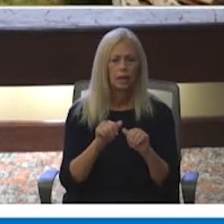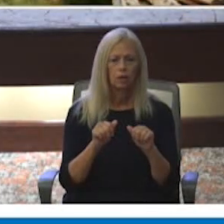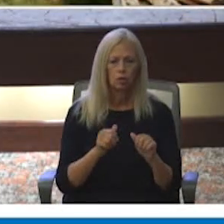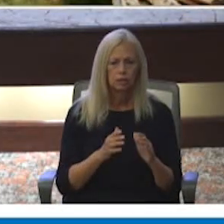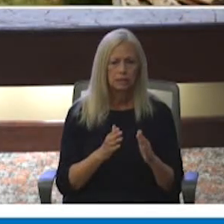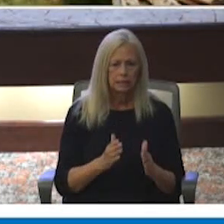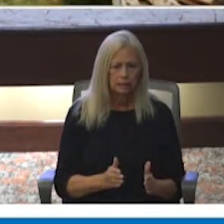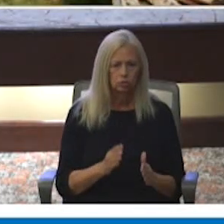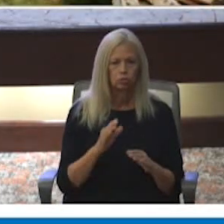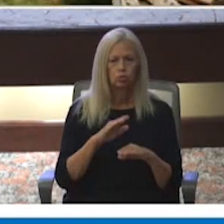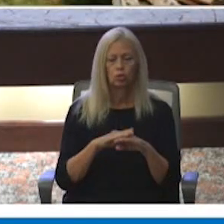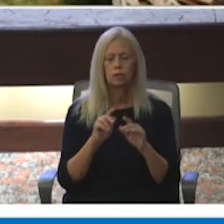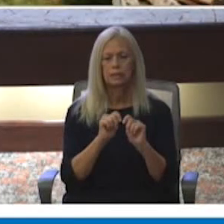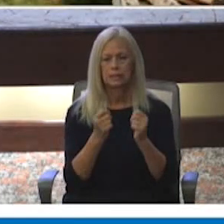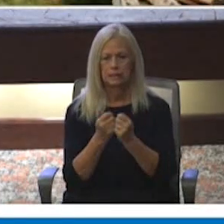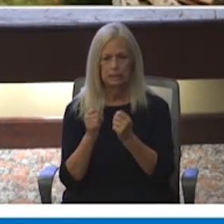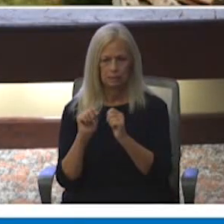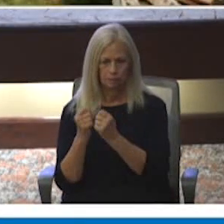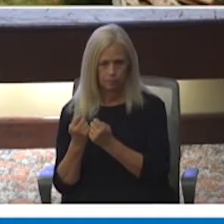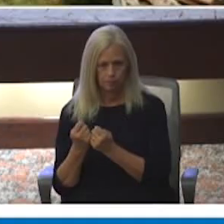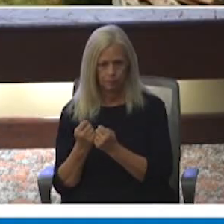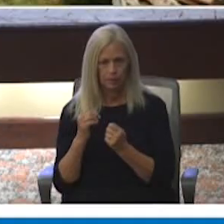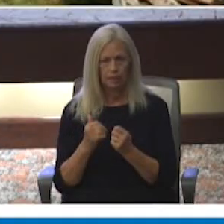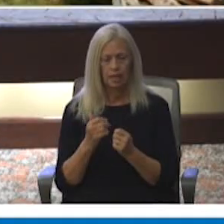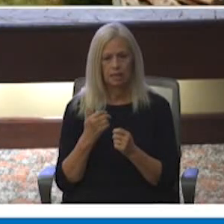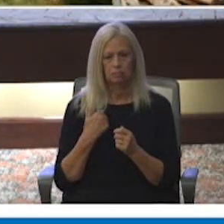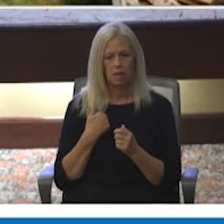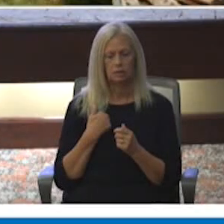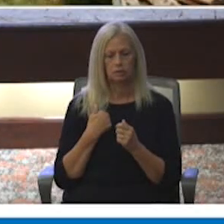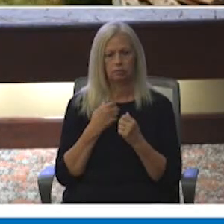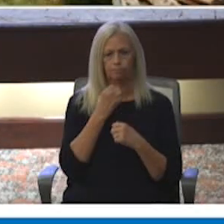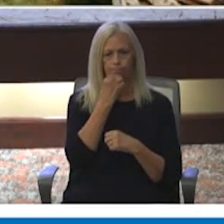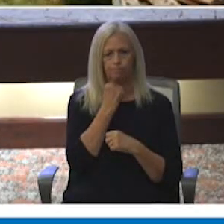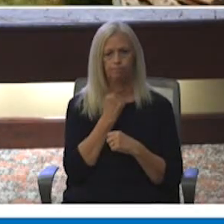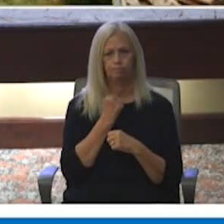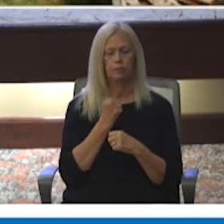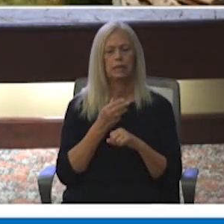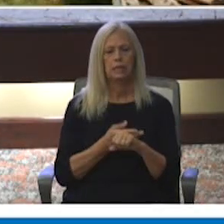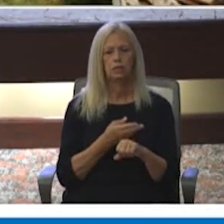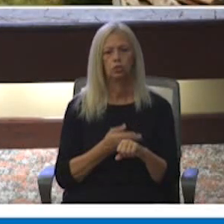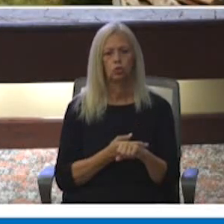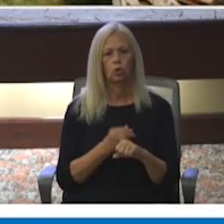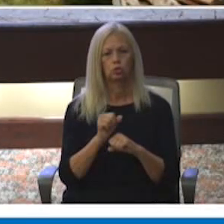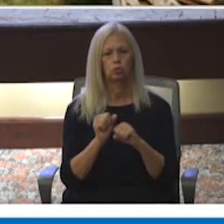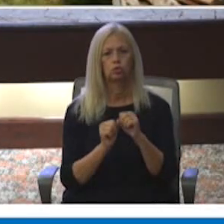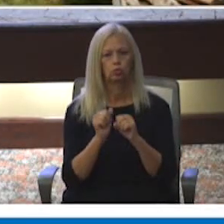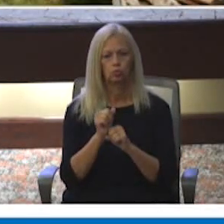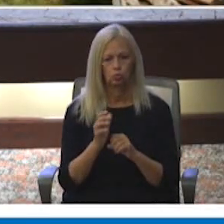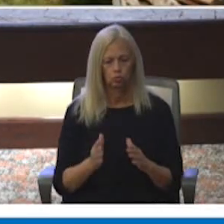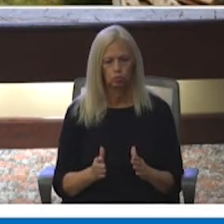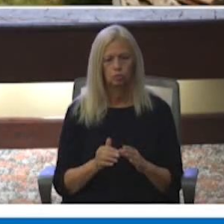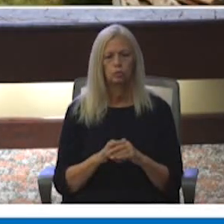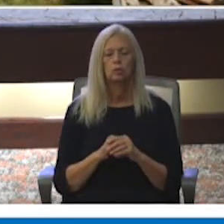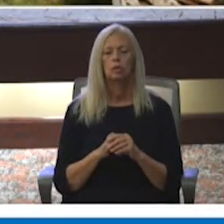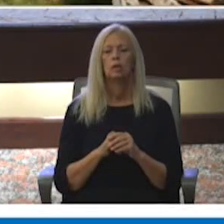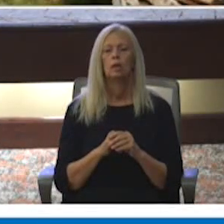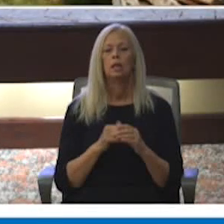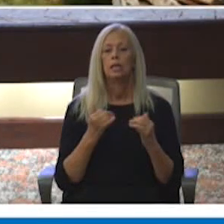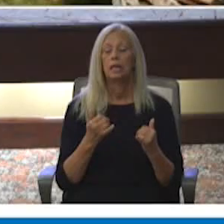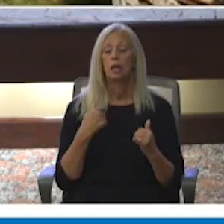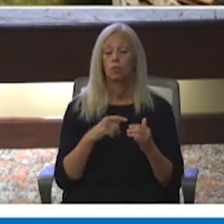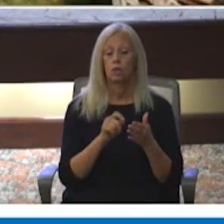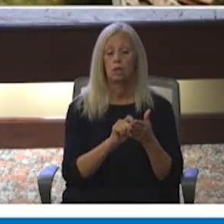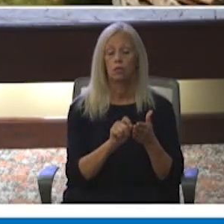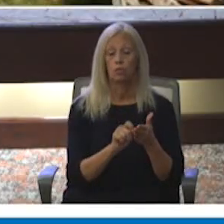a lot of the great agrarian historic structures that potentially could inform the design standards as we move forward. Now, we've written these